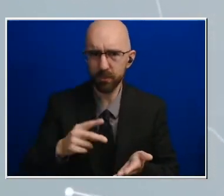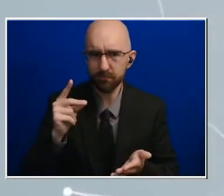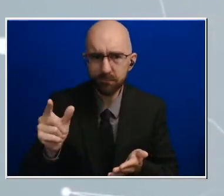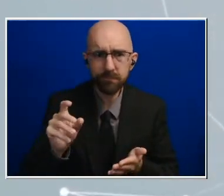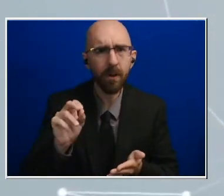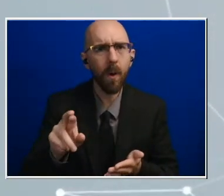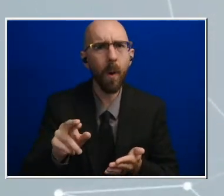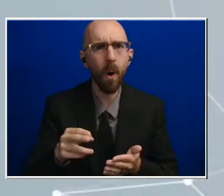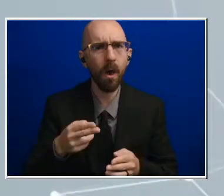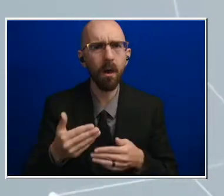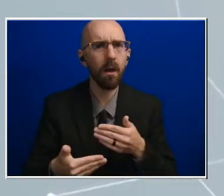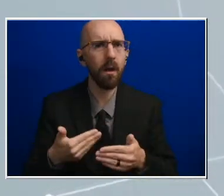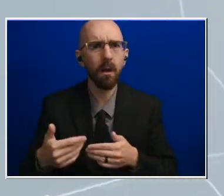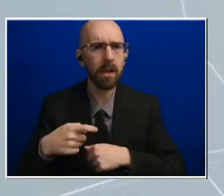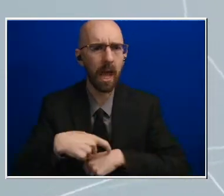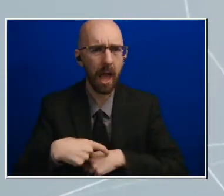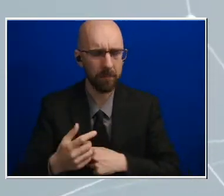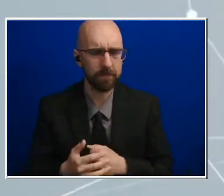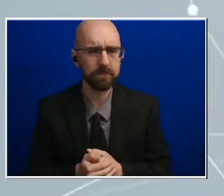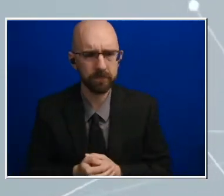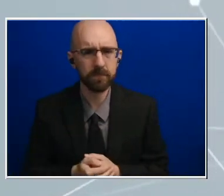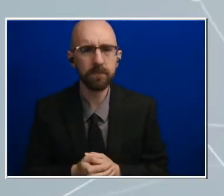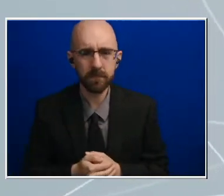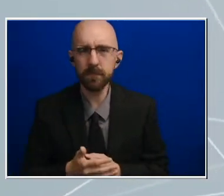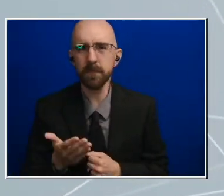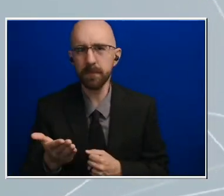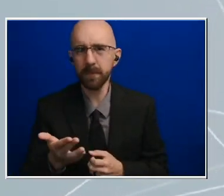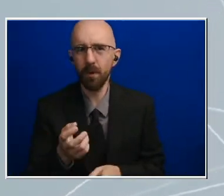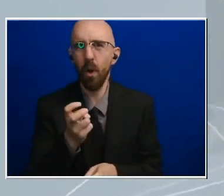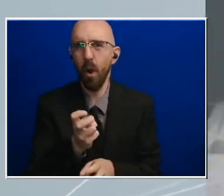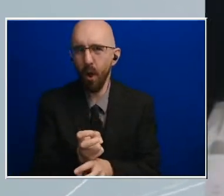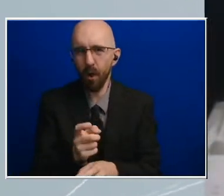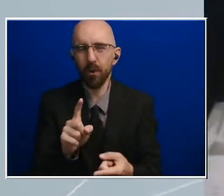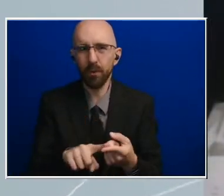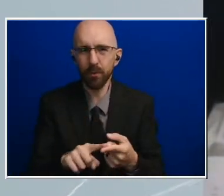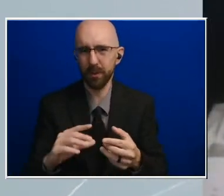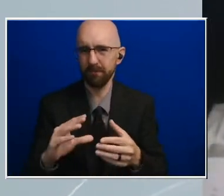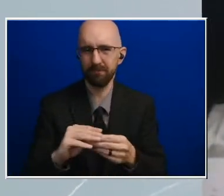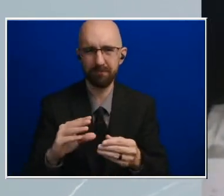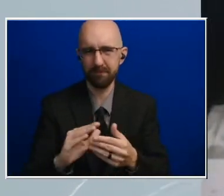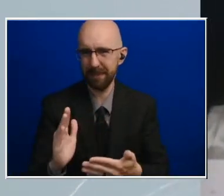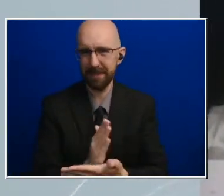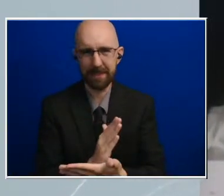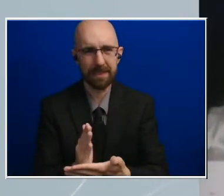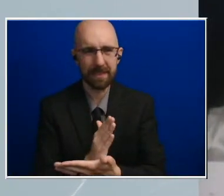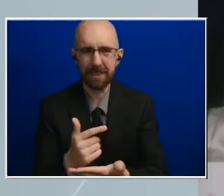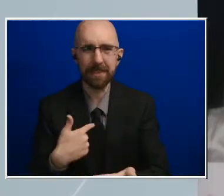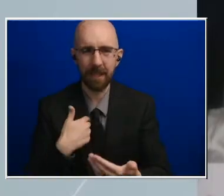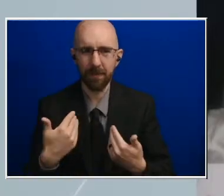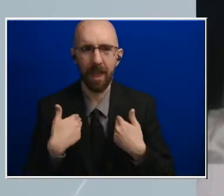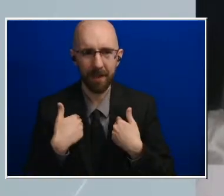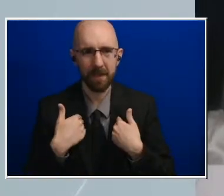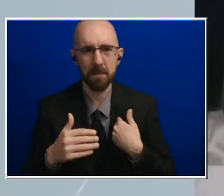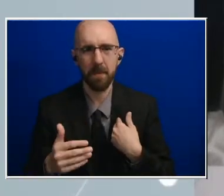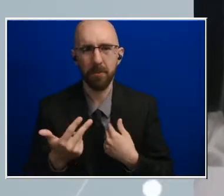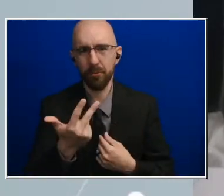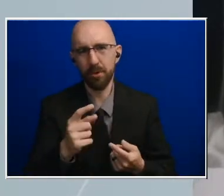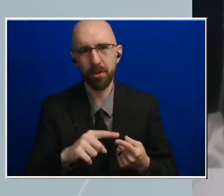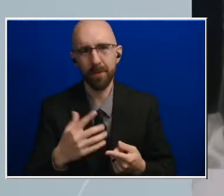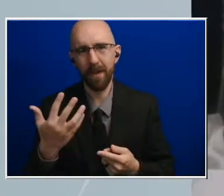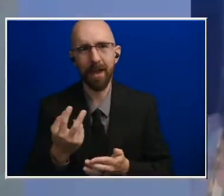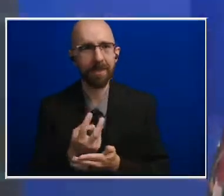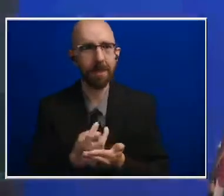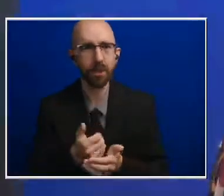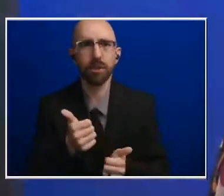it take time? It was hard to say, because, I mean, I was having about 3 to 5 seizures a year,